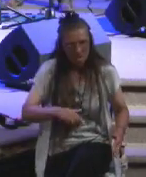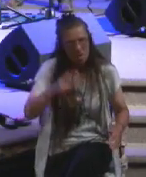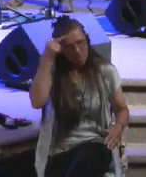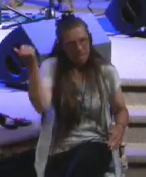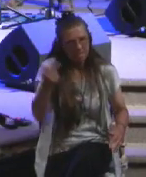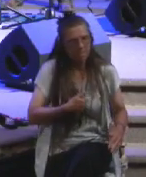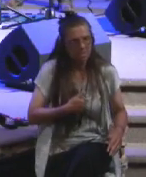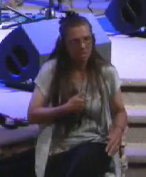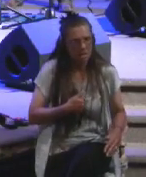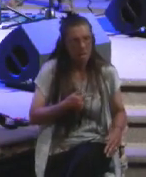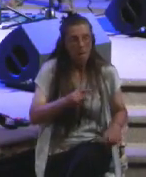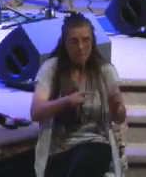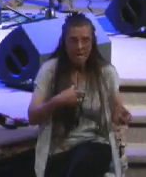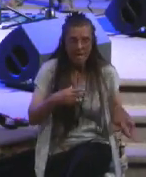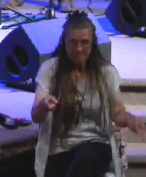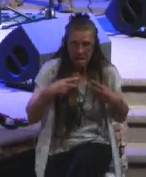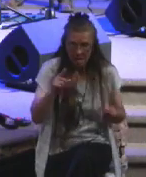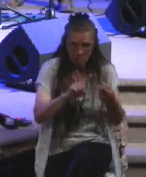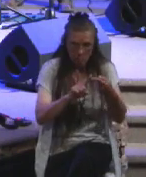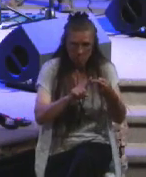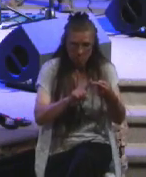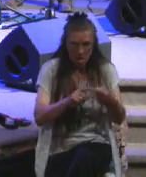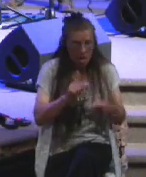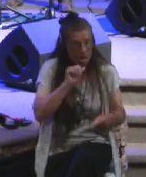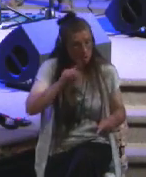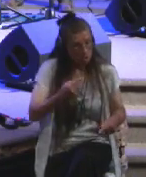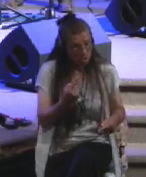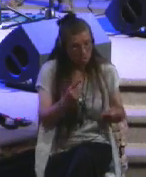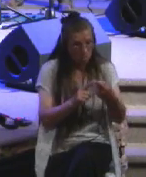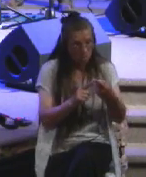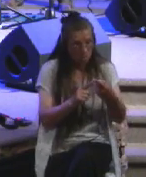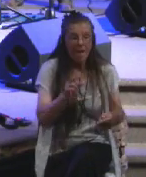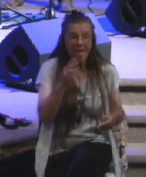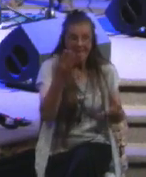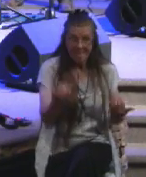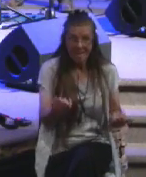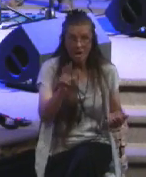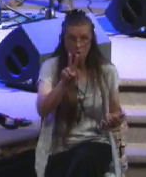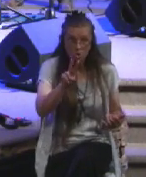one. And not just this one. Now I got two more.